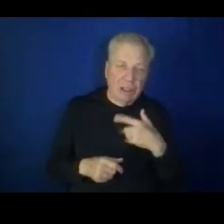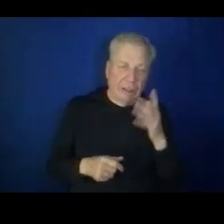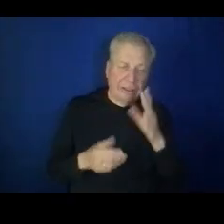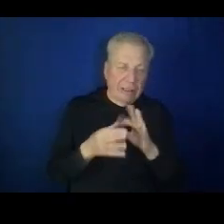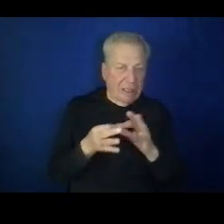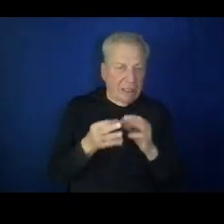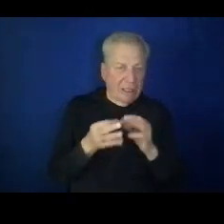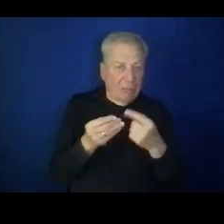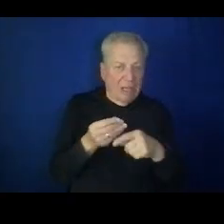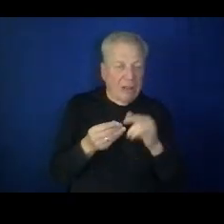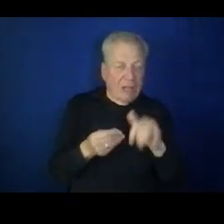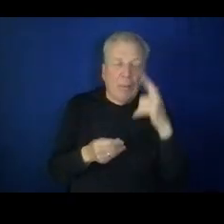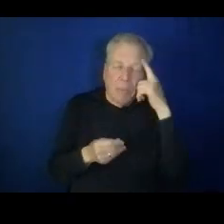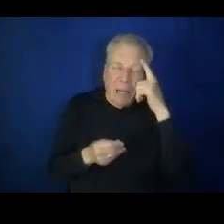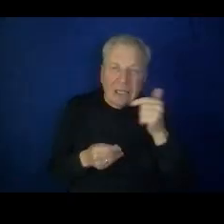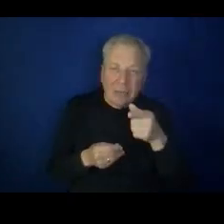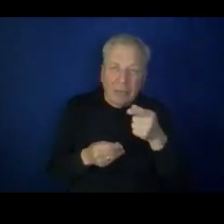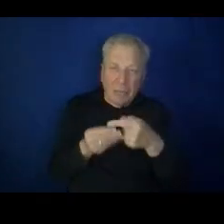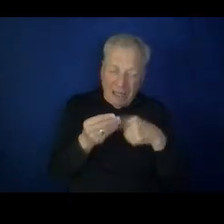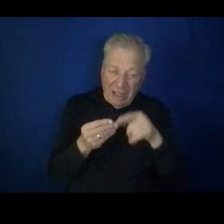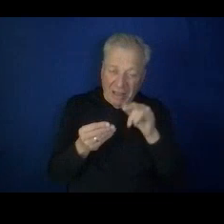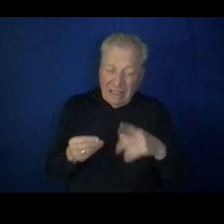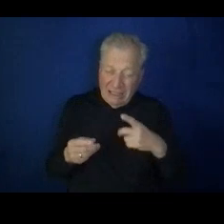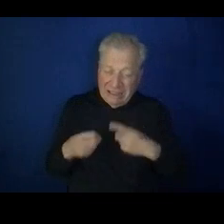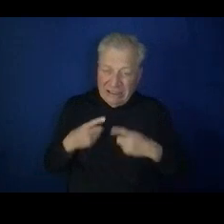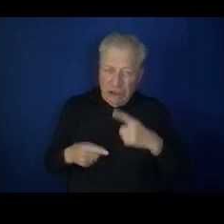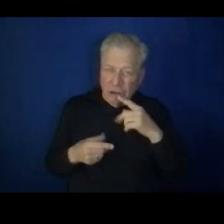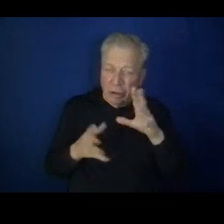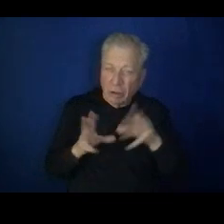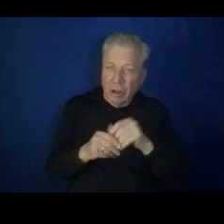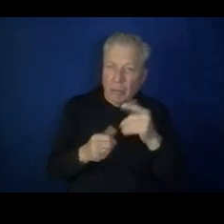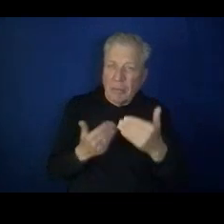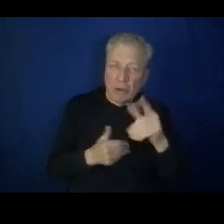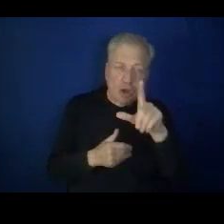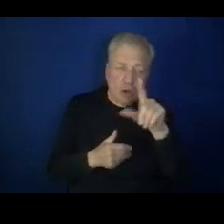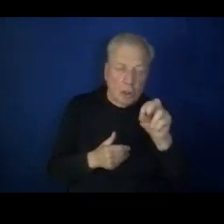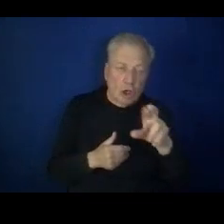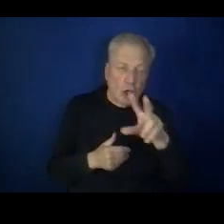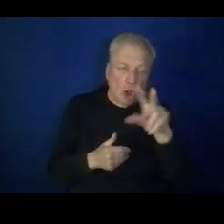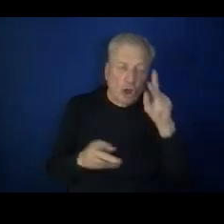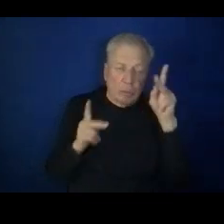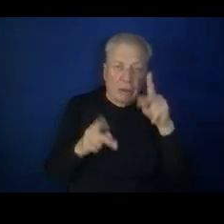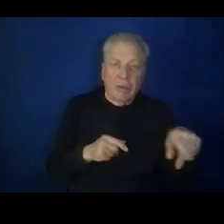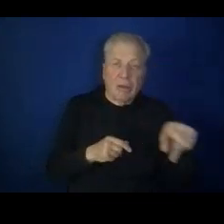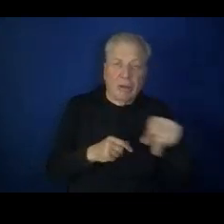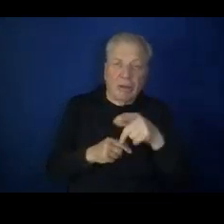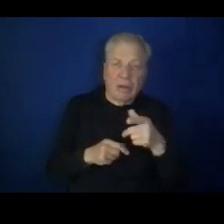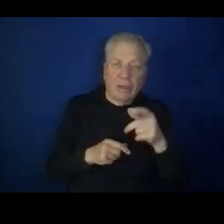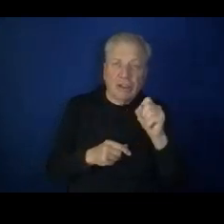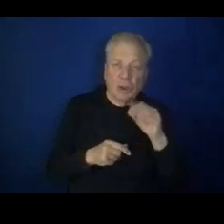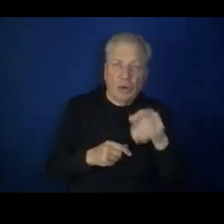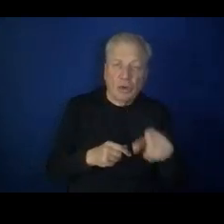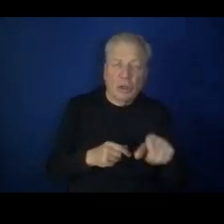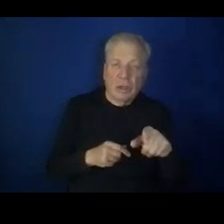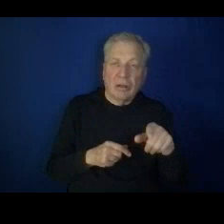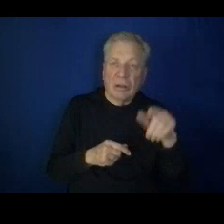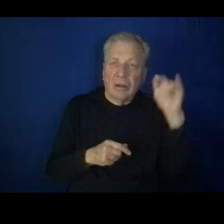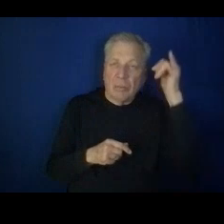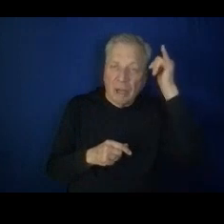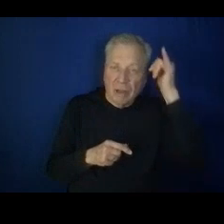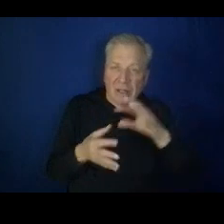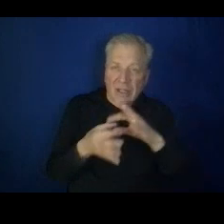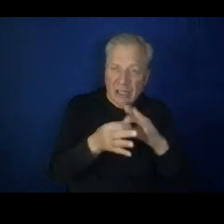for a minute, because there's like 20 or 30 of 90 people, new hands. So bison are infected with brucellosis.